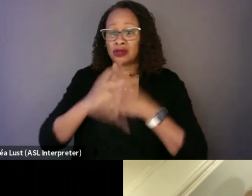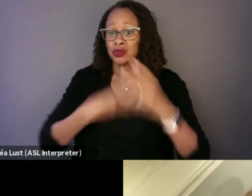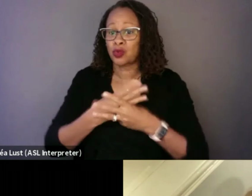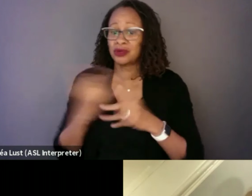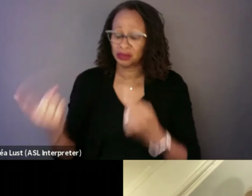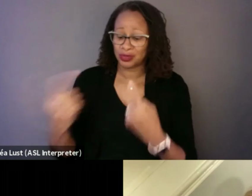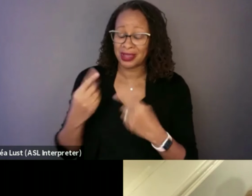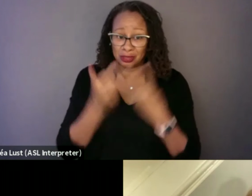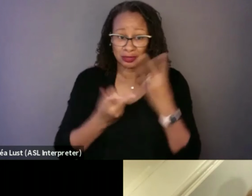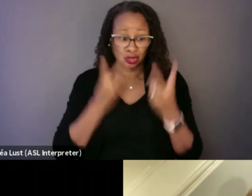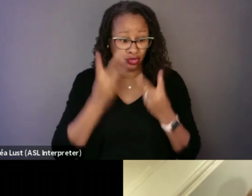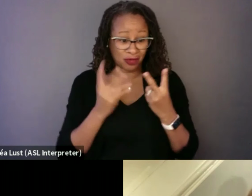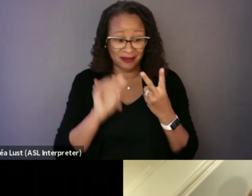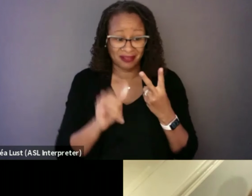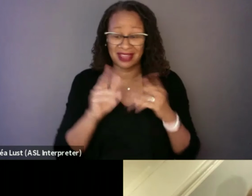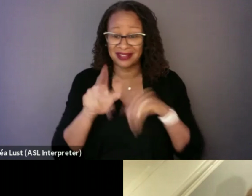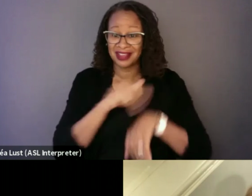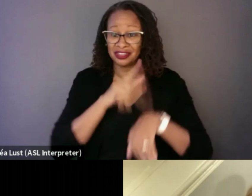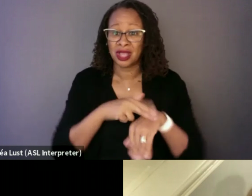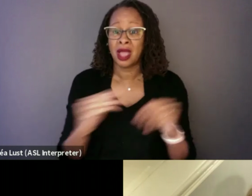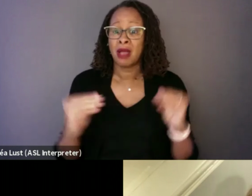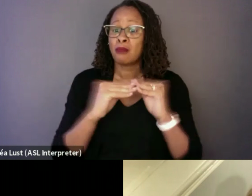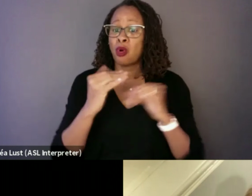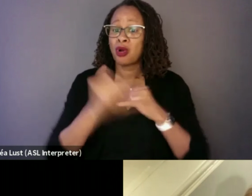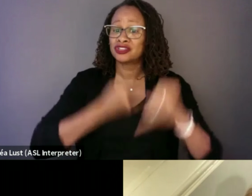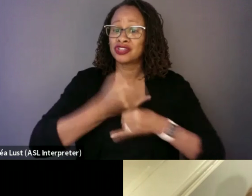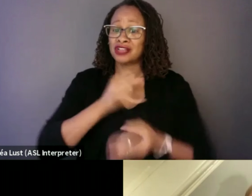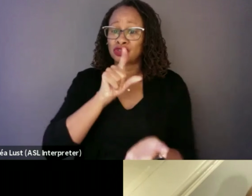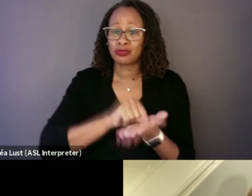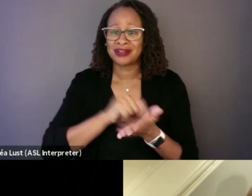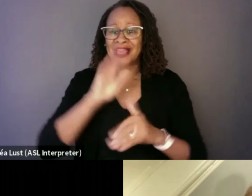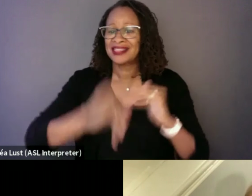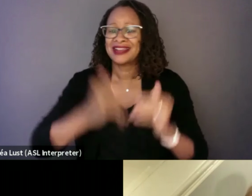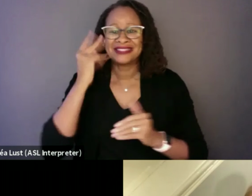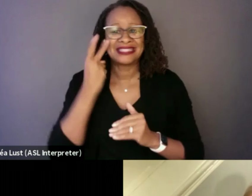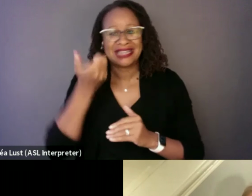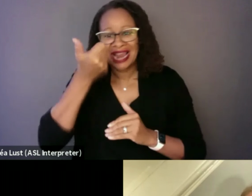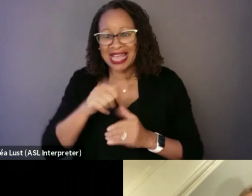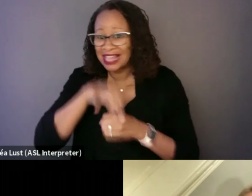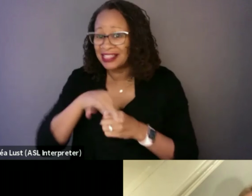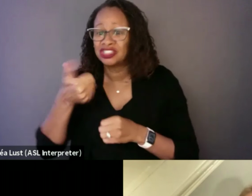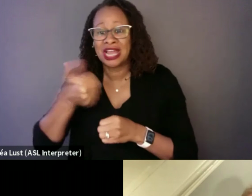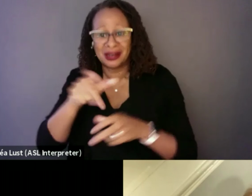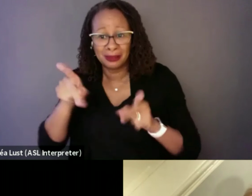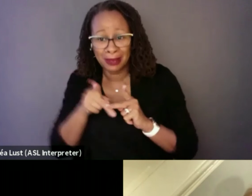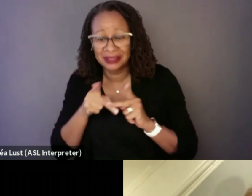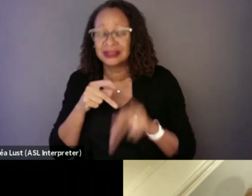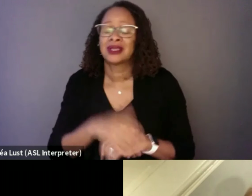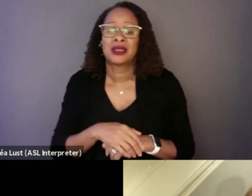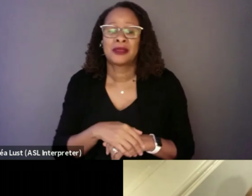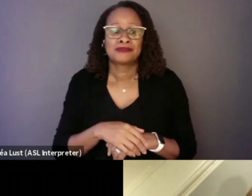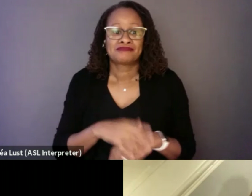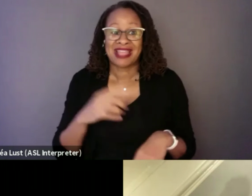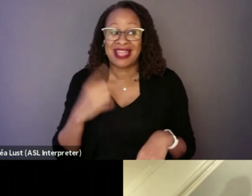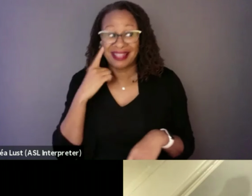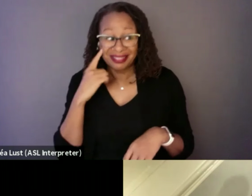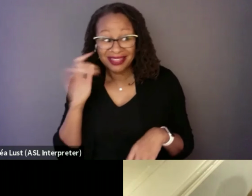observe the nation. There was more international press than I've seen at any election anywhere. And I think